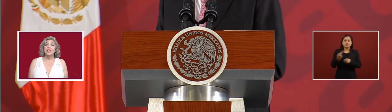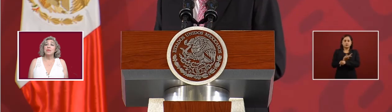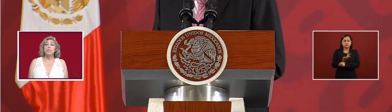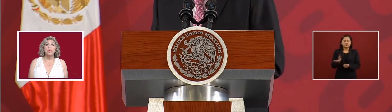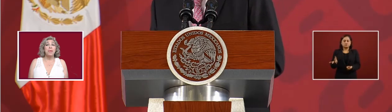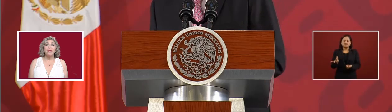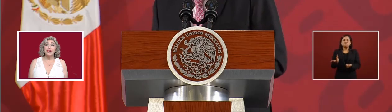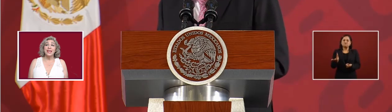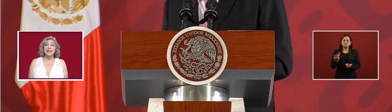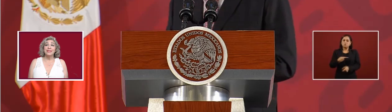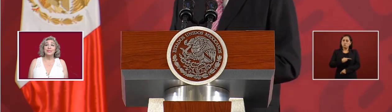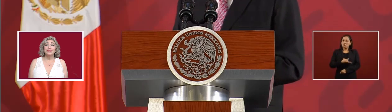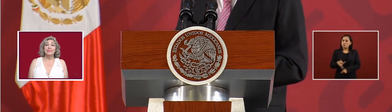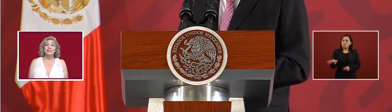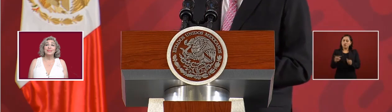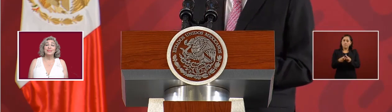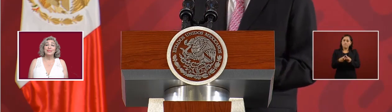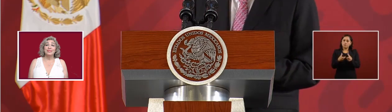poverty.